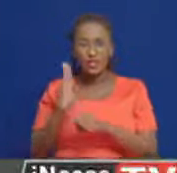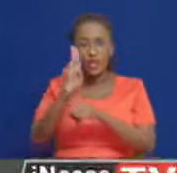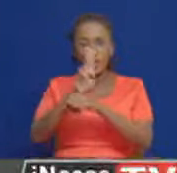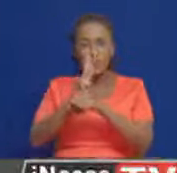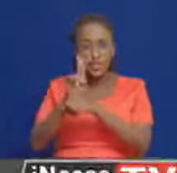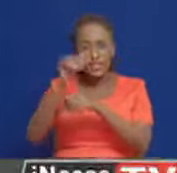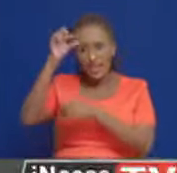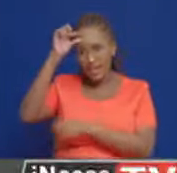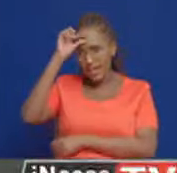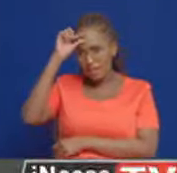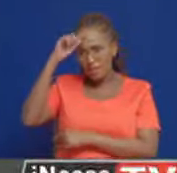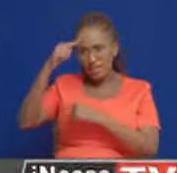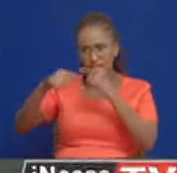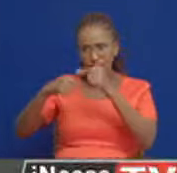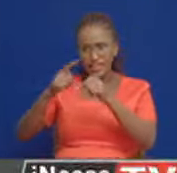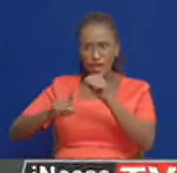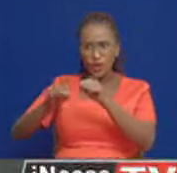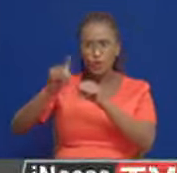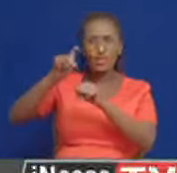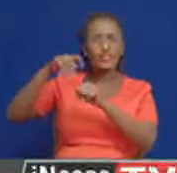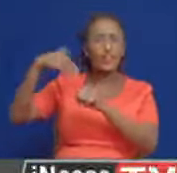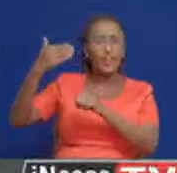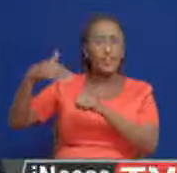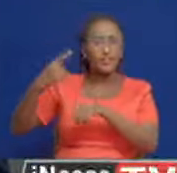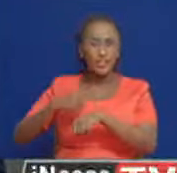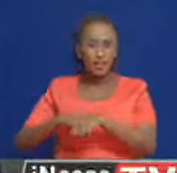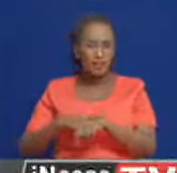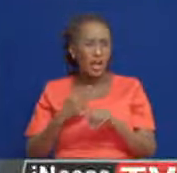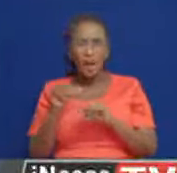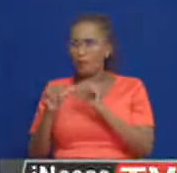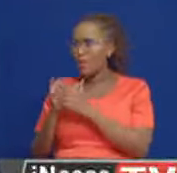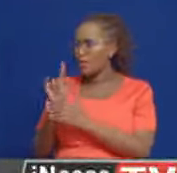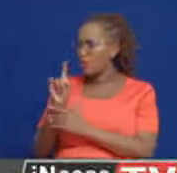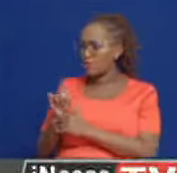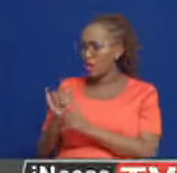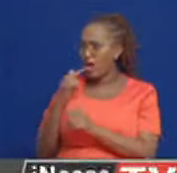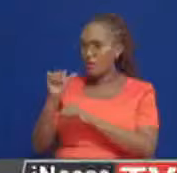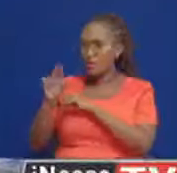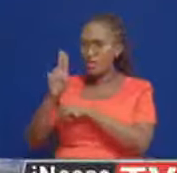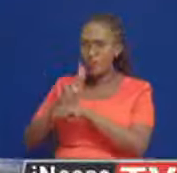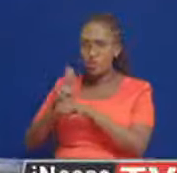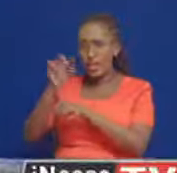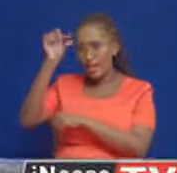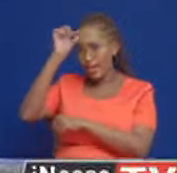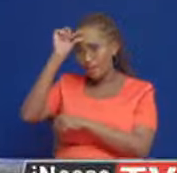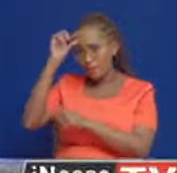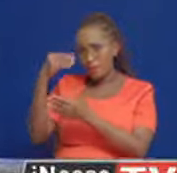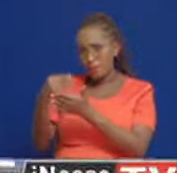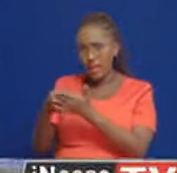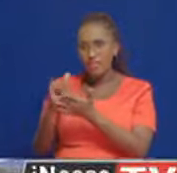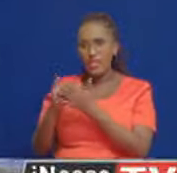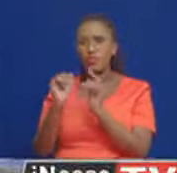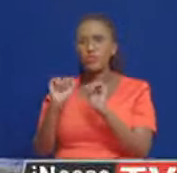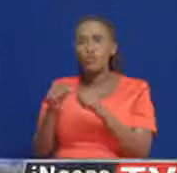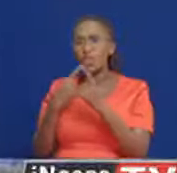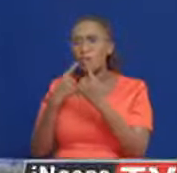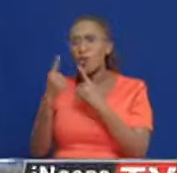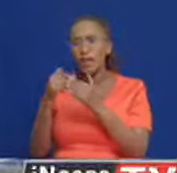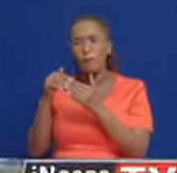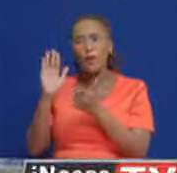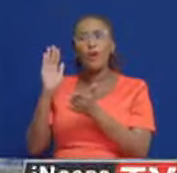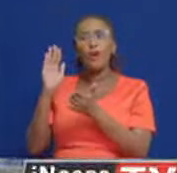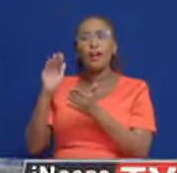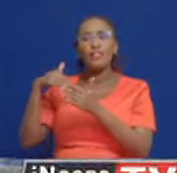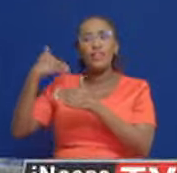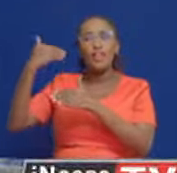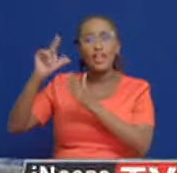seems to be going up. Bila shaka, hilo swala la expenditure na matumizi ya pesa za serikali ni swala ambalo tulikuwa tukiingia kwa undani zaidi hapo baadaye.